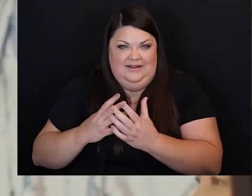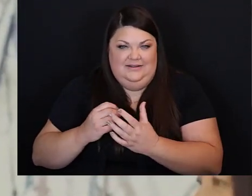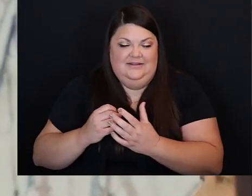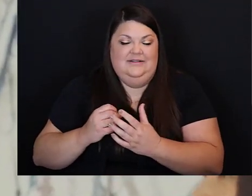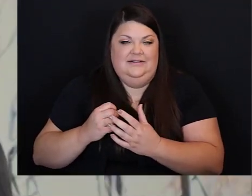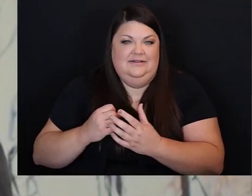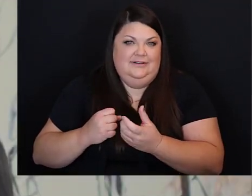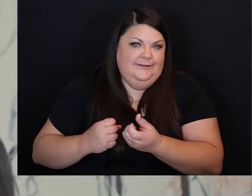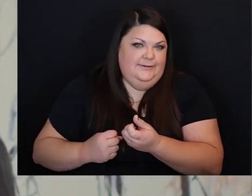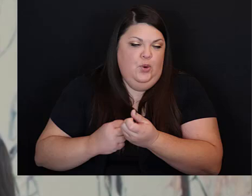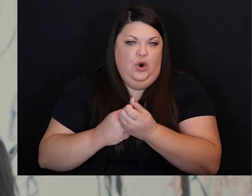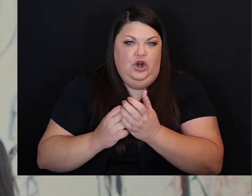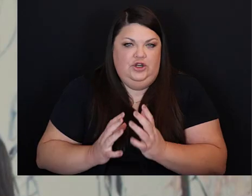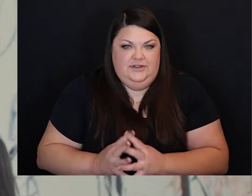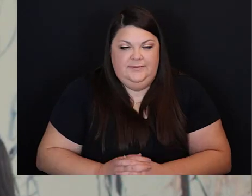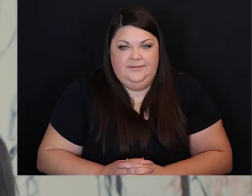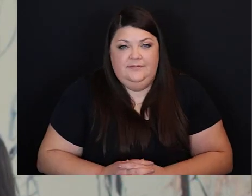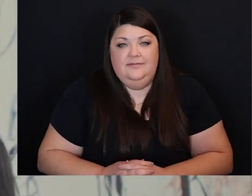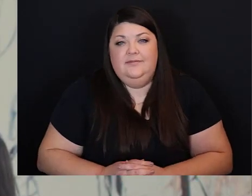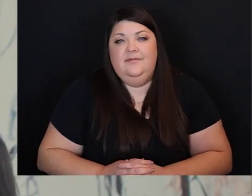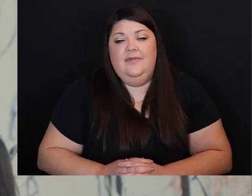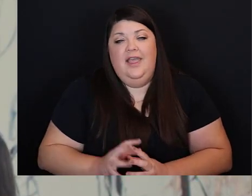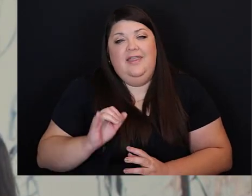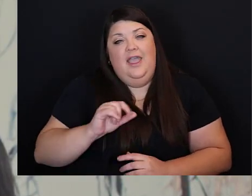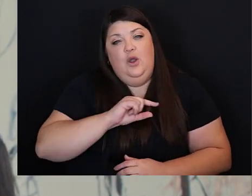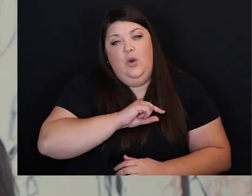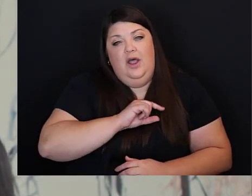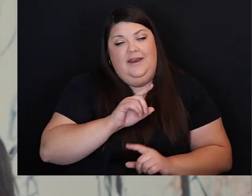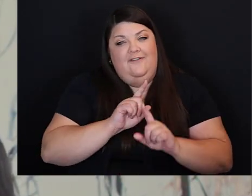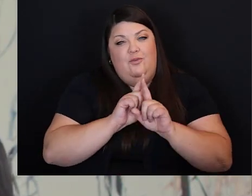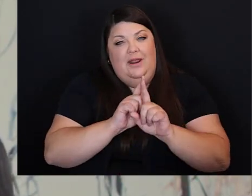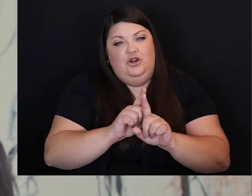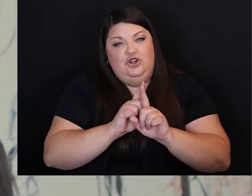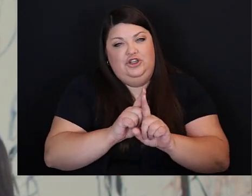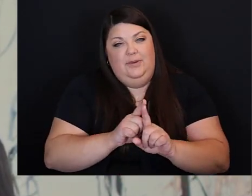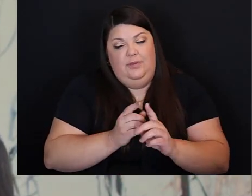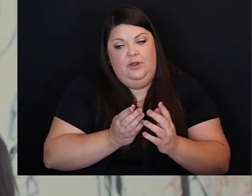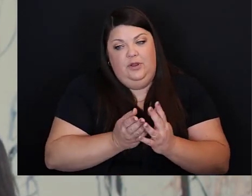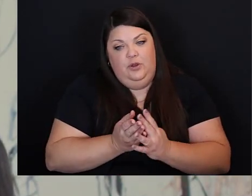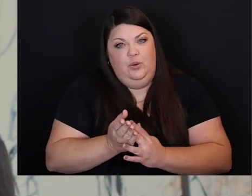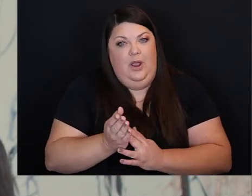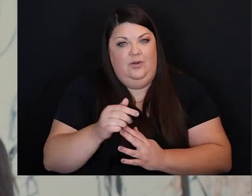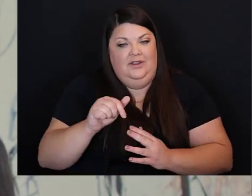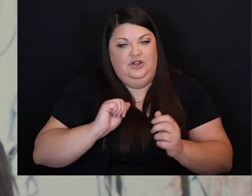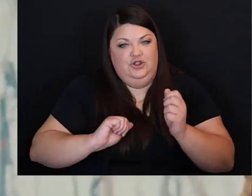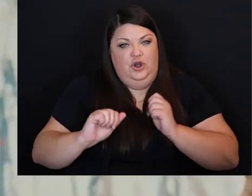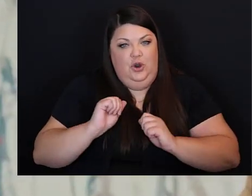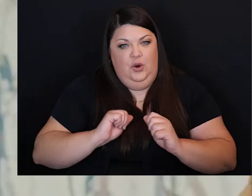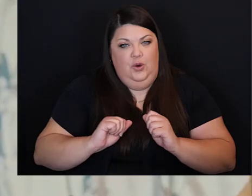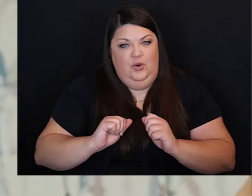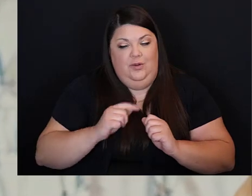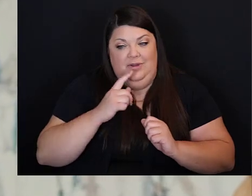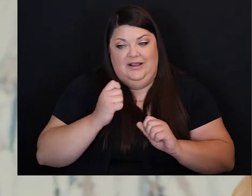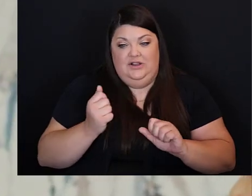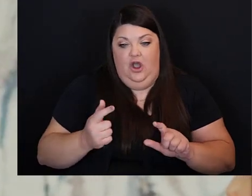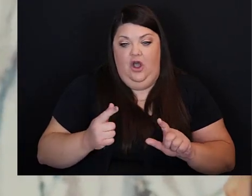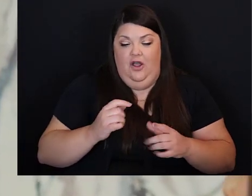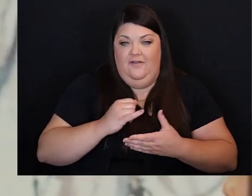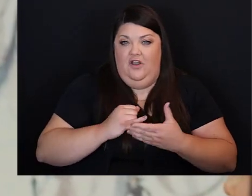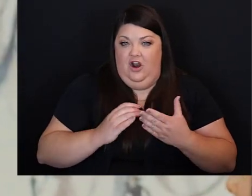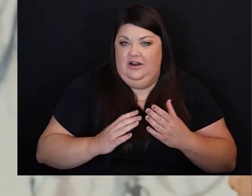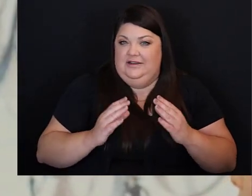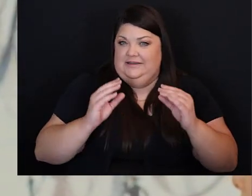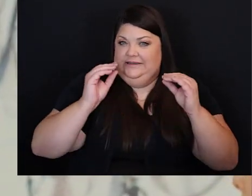Yeah. That quality of mentorship that's really throughout the show, because all of the